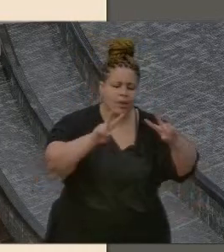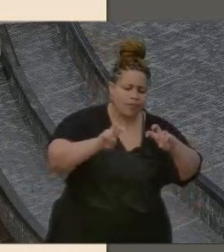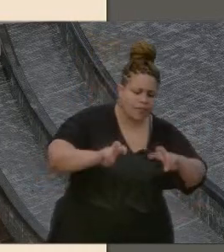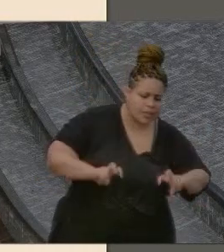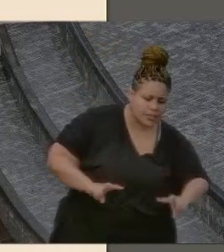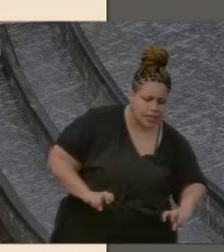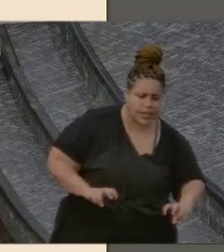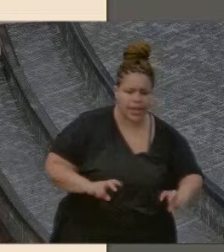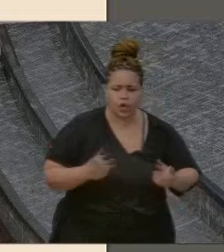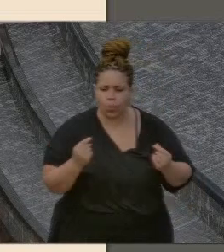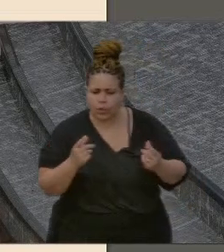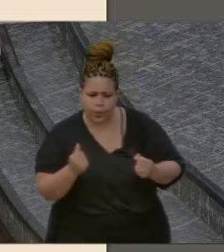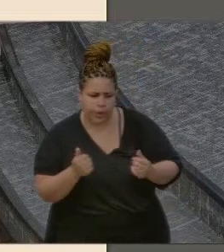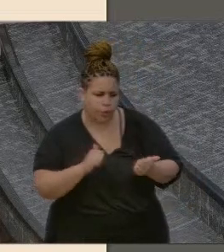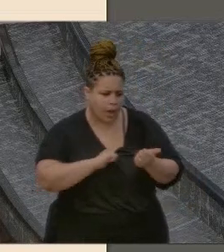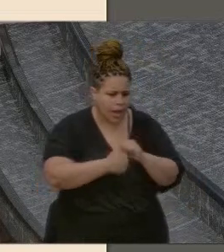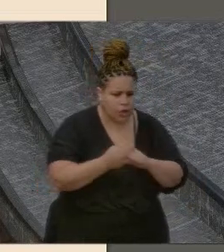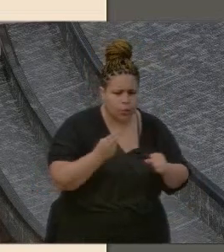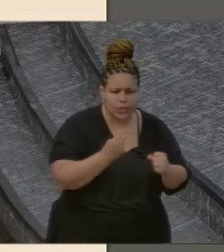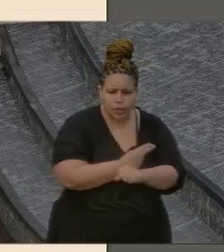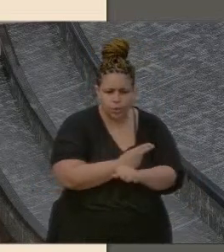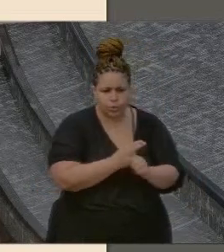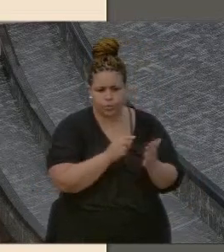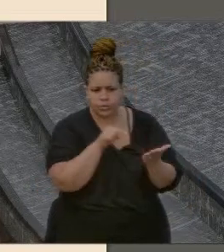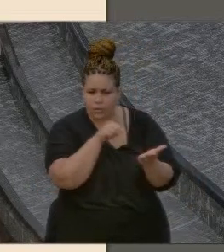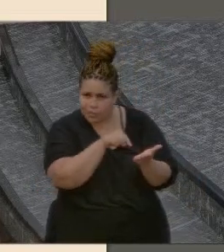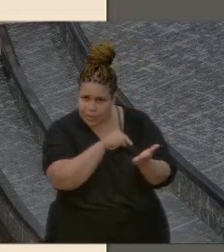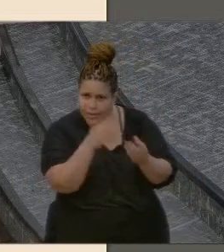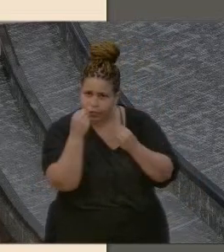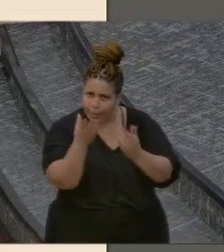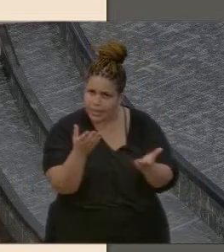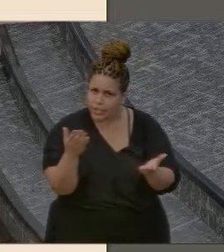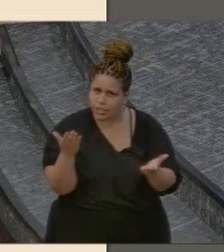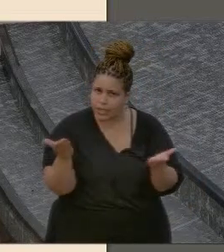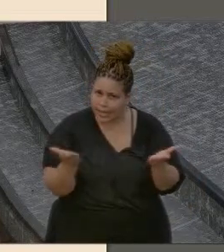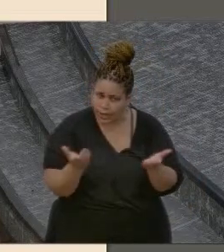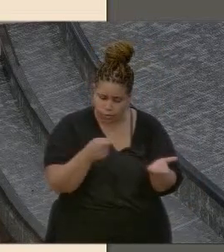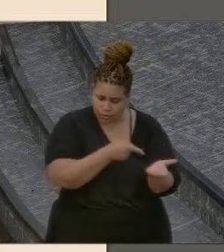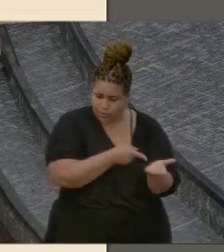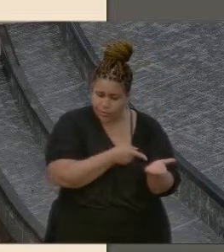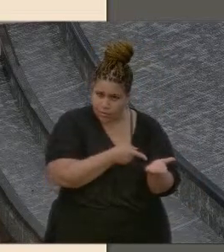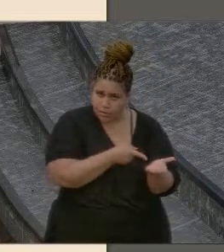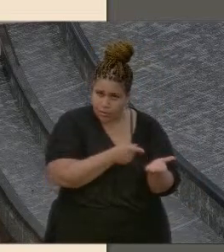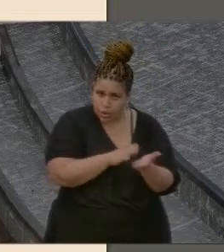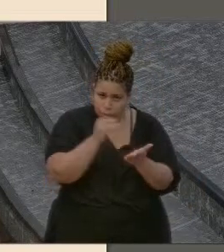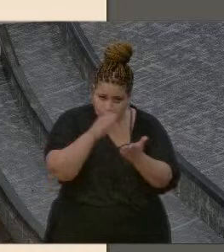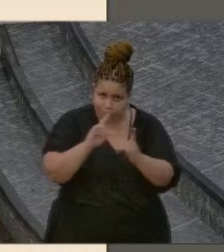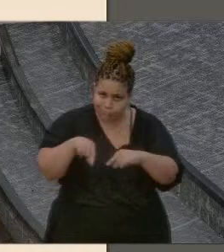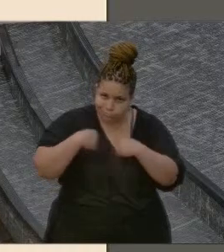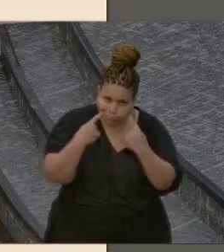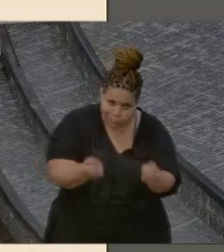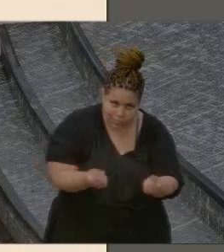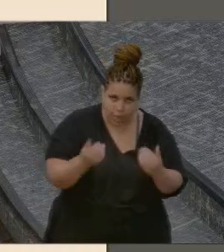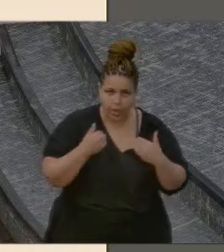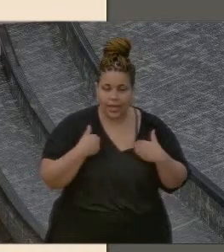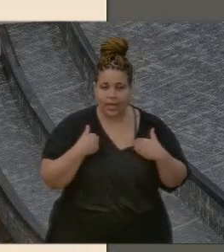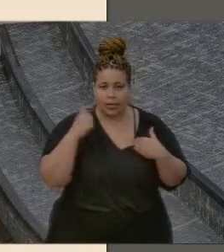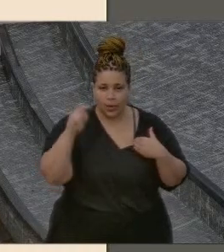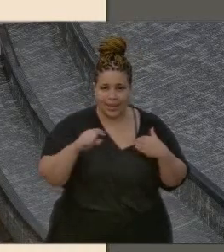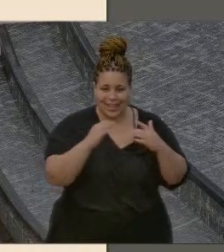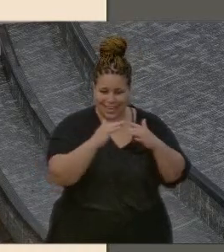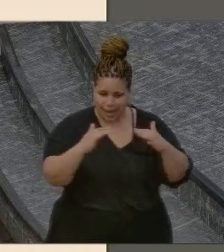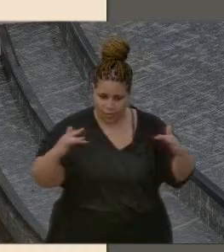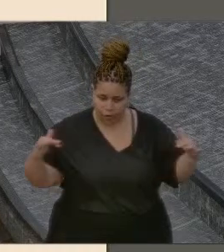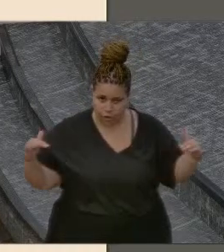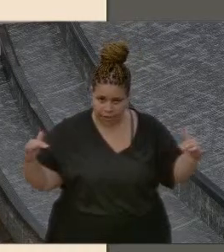be strategic in the coordination, and I think the next thing we need to have our eye on is the diversity of school personnel as